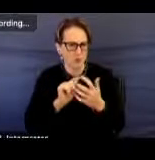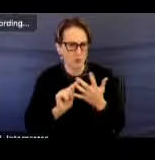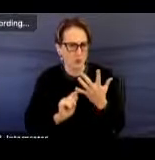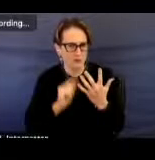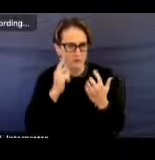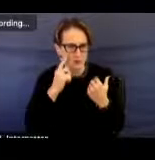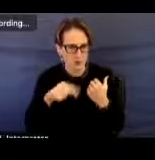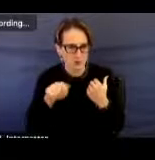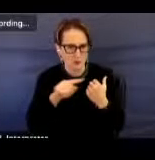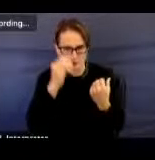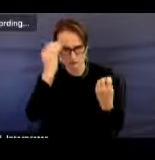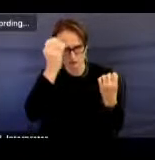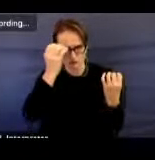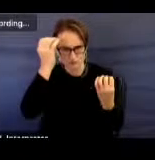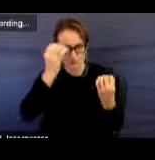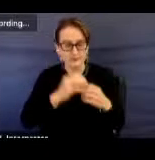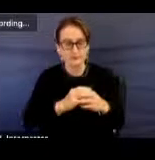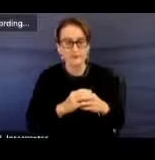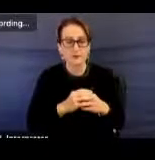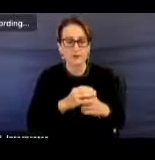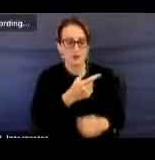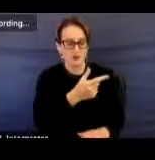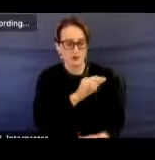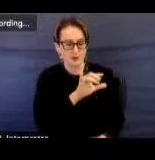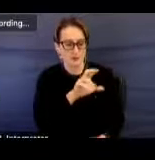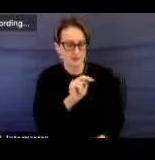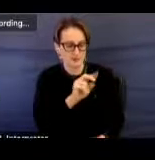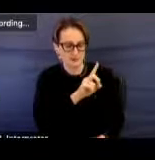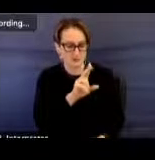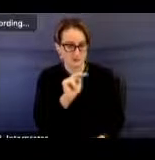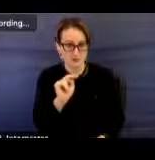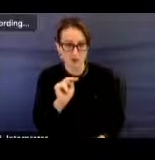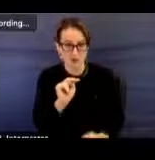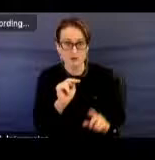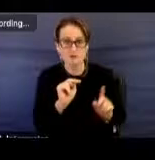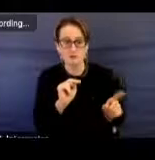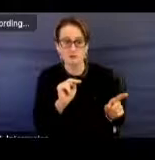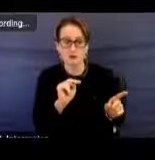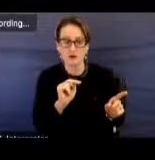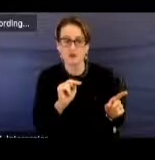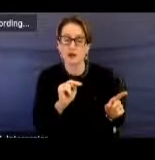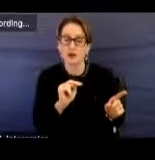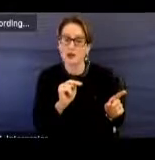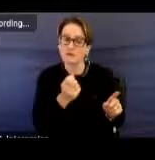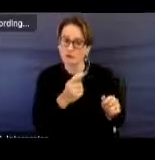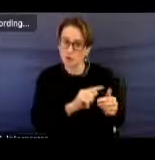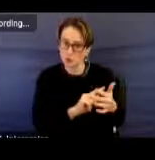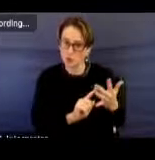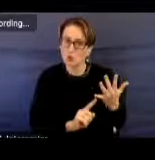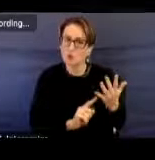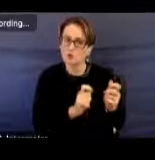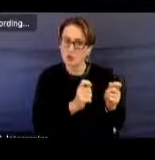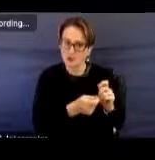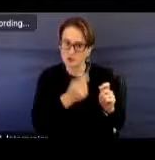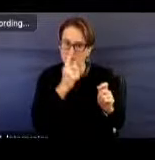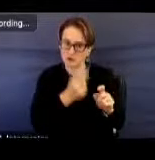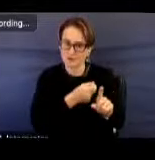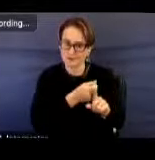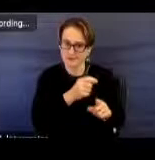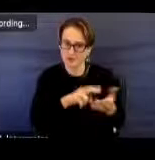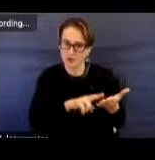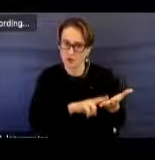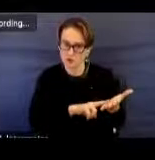some Gibson and Dunn has raised some substantive changes and recommendations in our